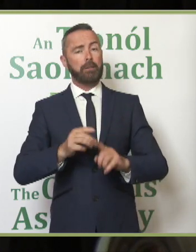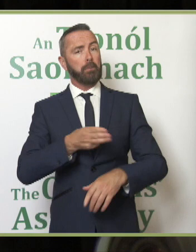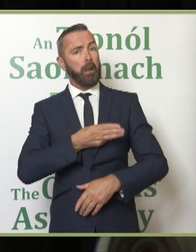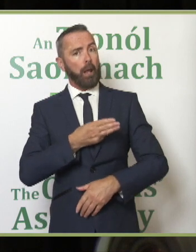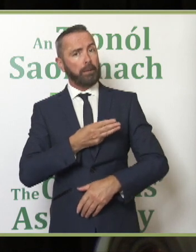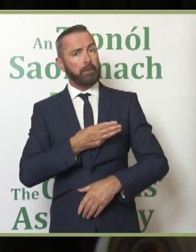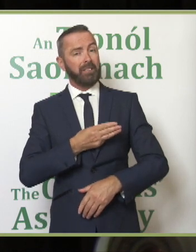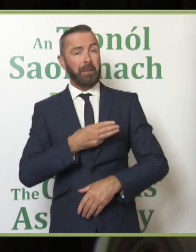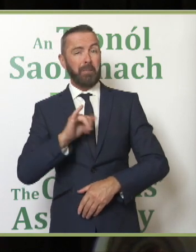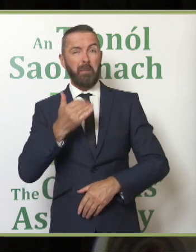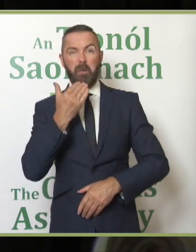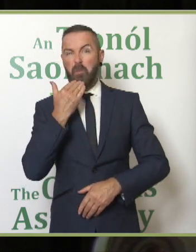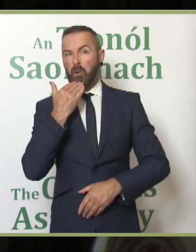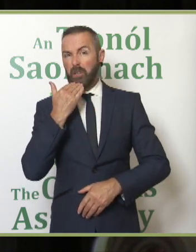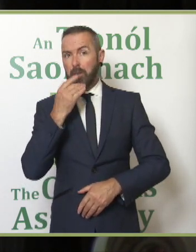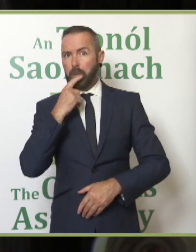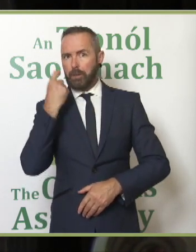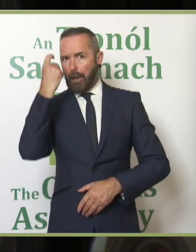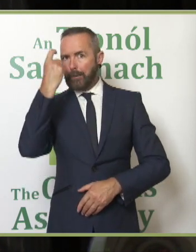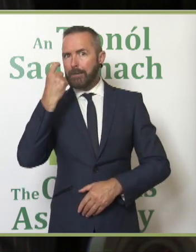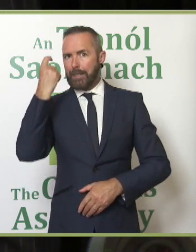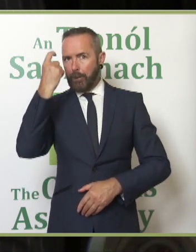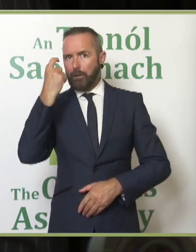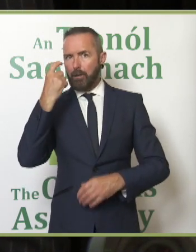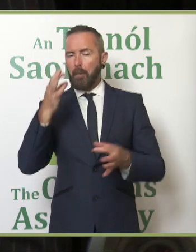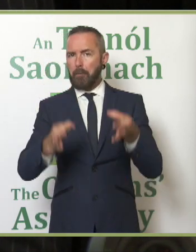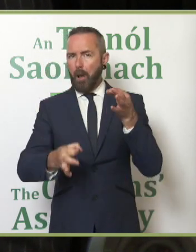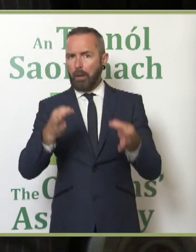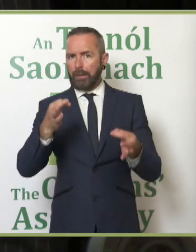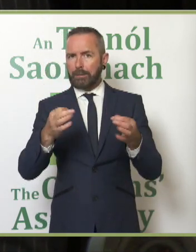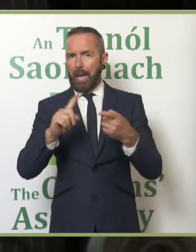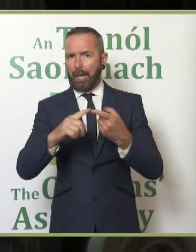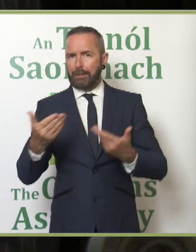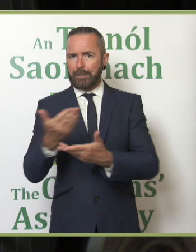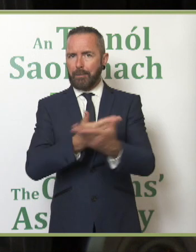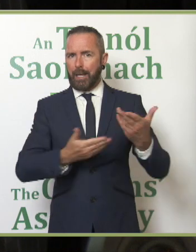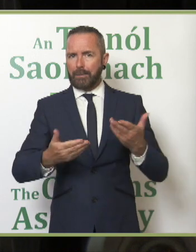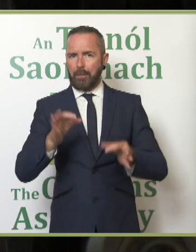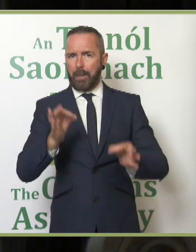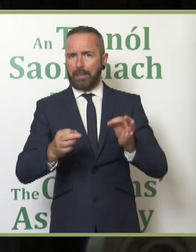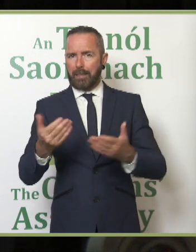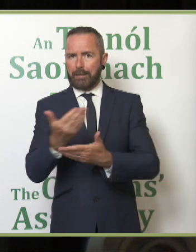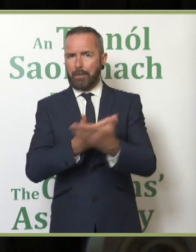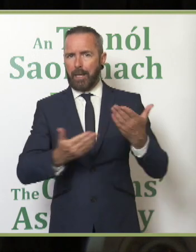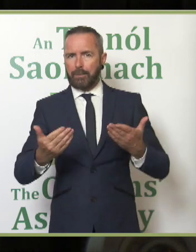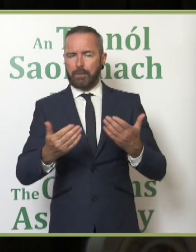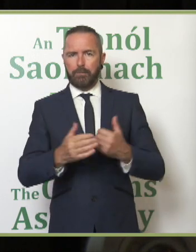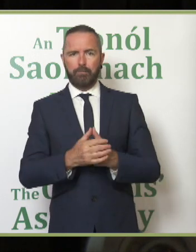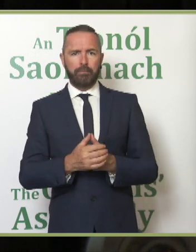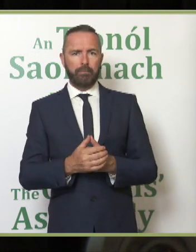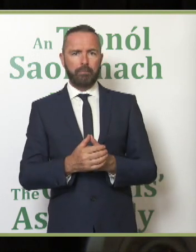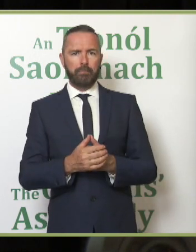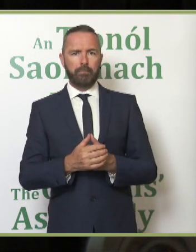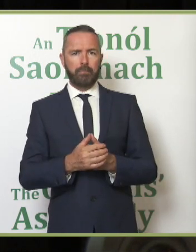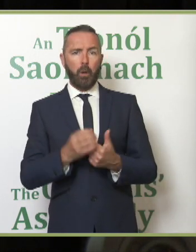perhaps somewhat boringly, consider politics and political debate. And certain actors are kept